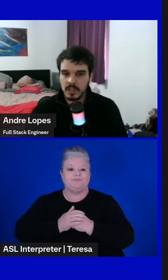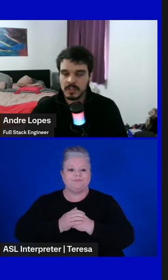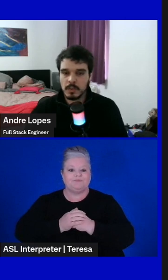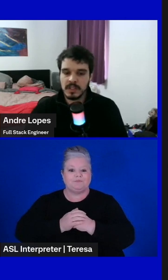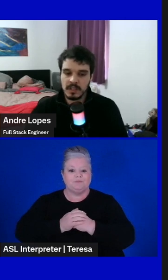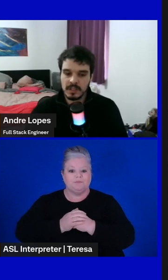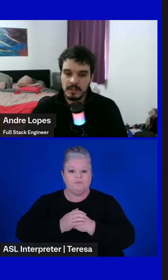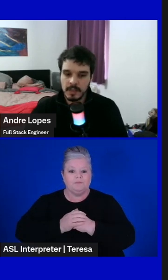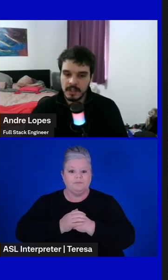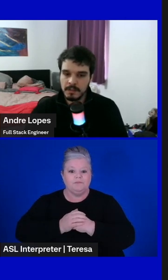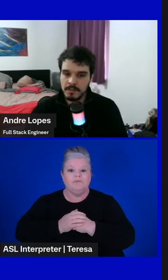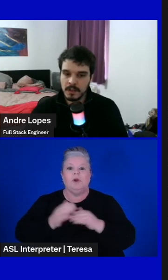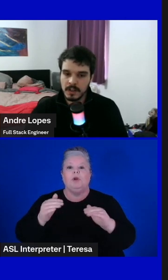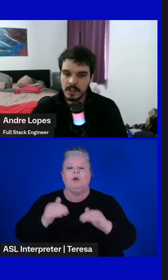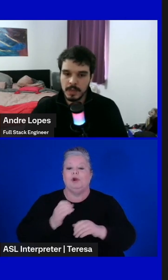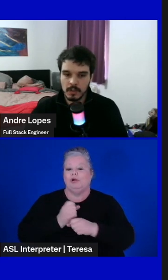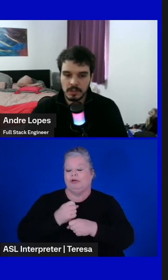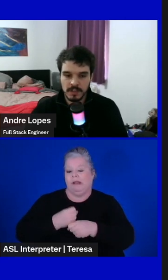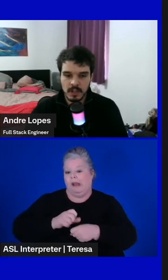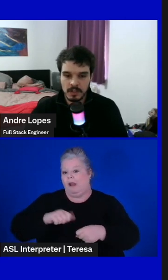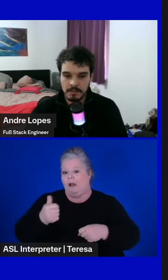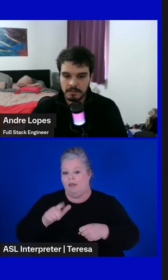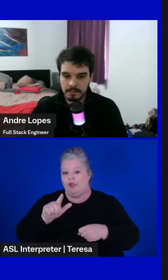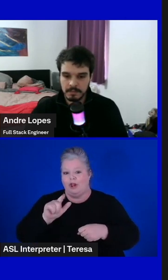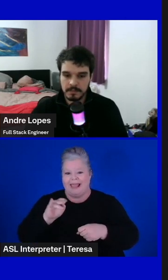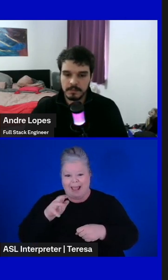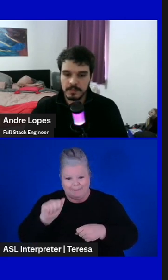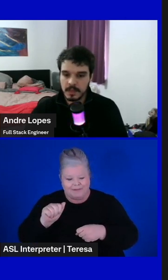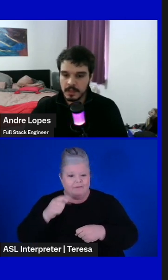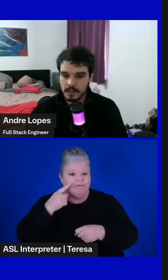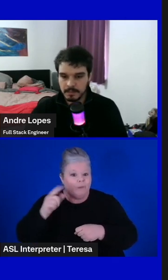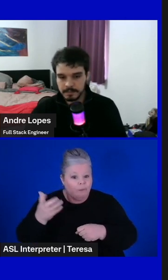We're gonna just create another Lambda here for email notification.